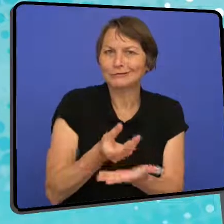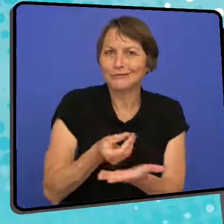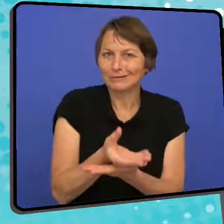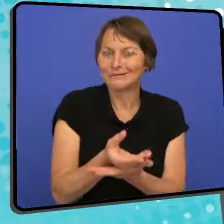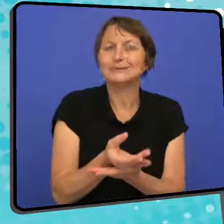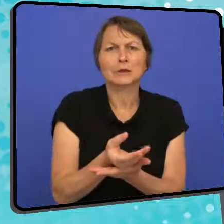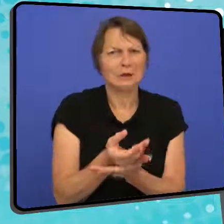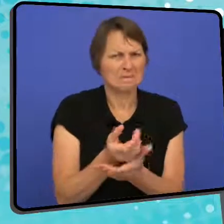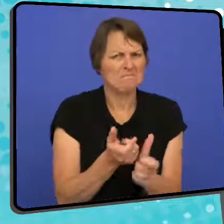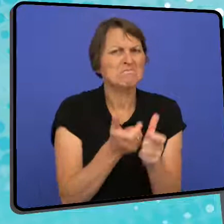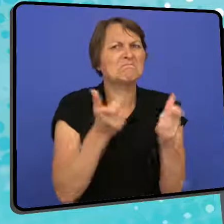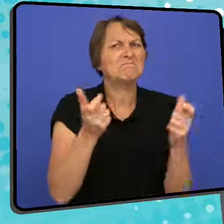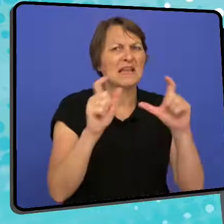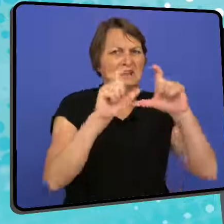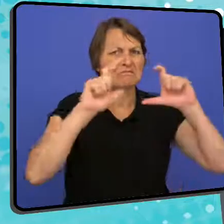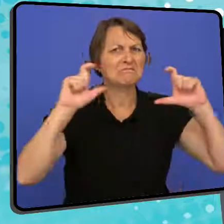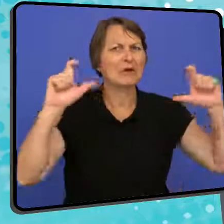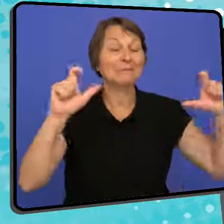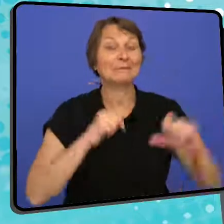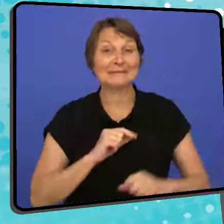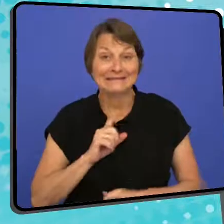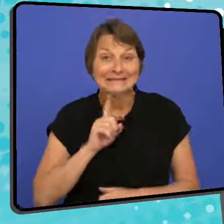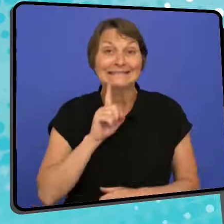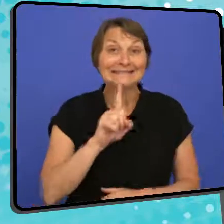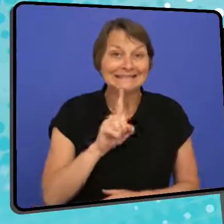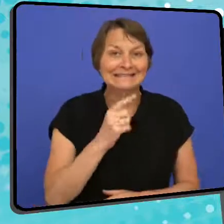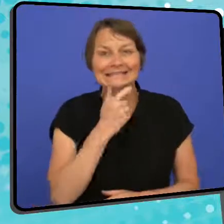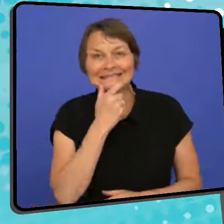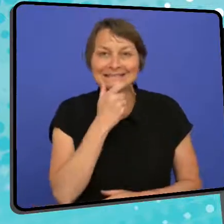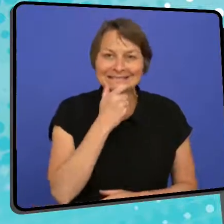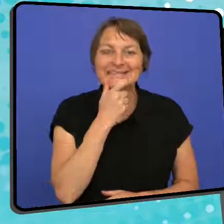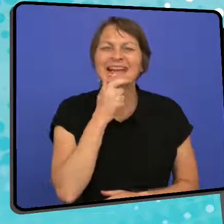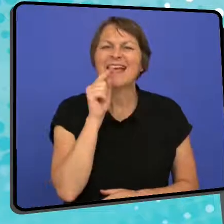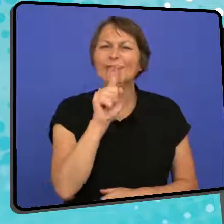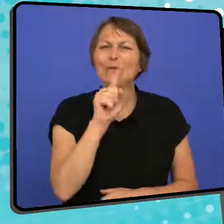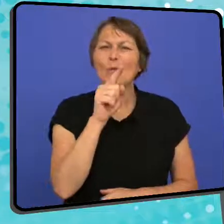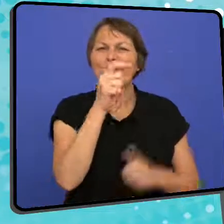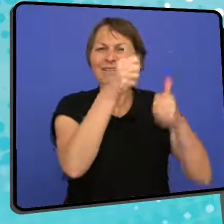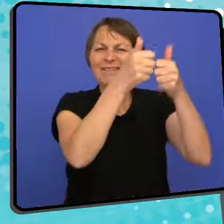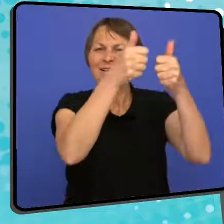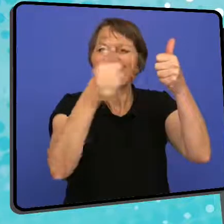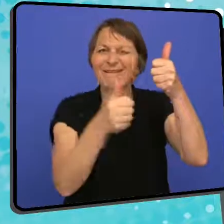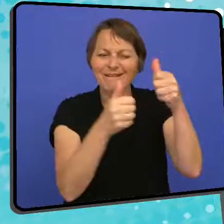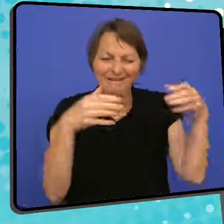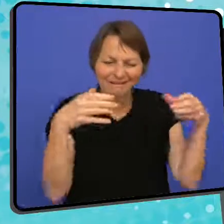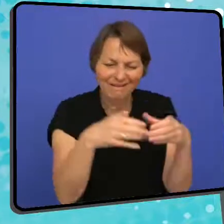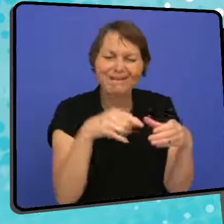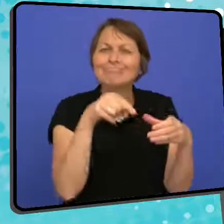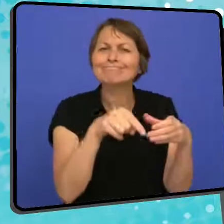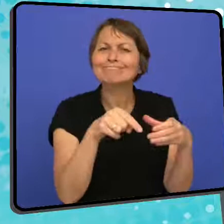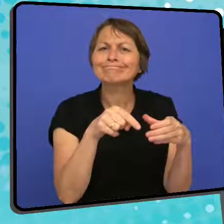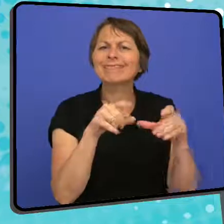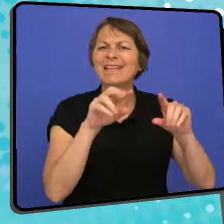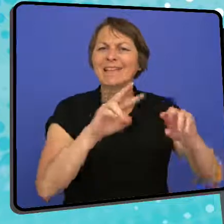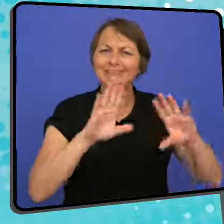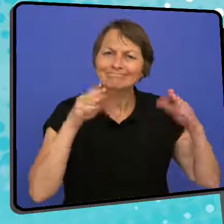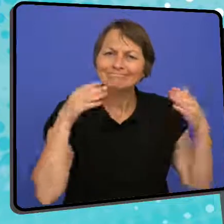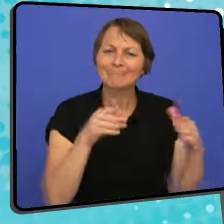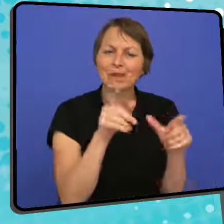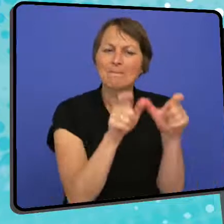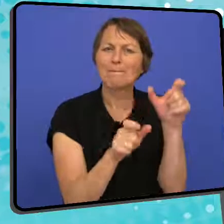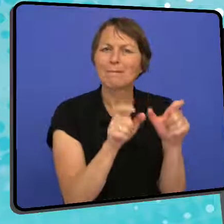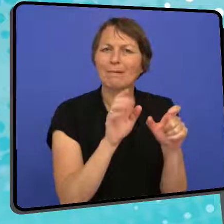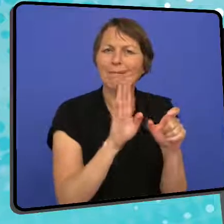I enrolled into a division which is called People Analytics. So we did a lot of machine learning for